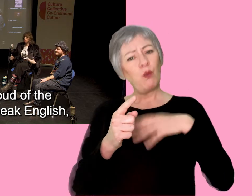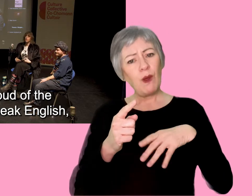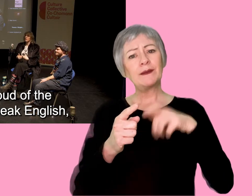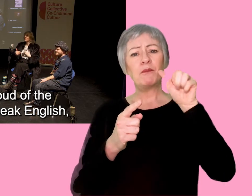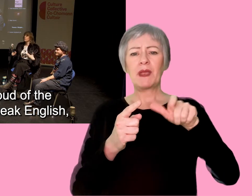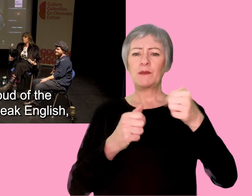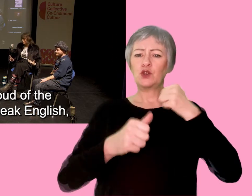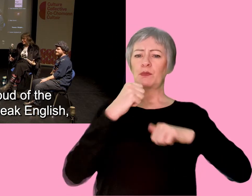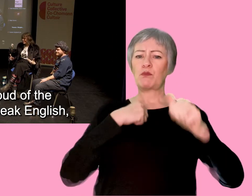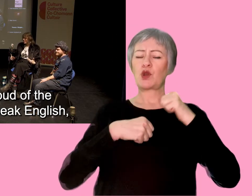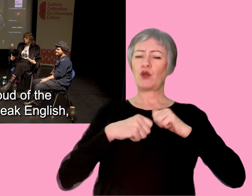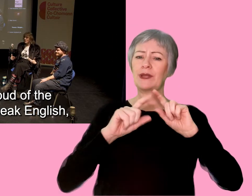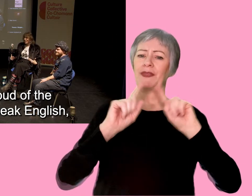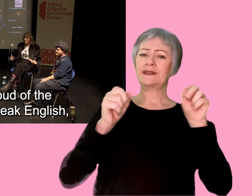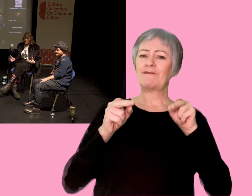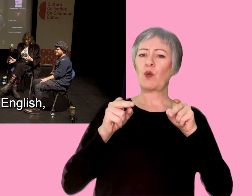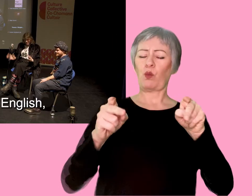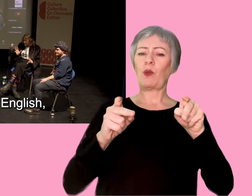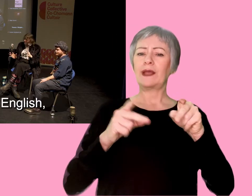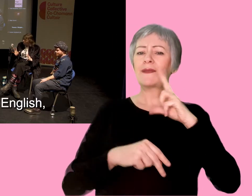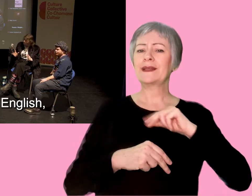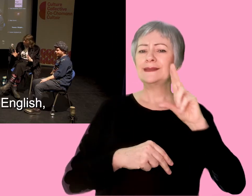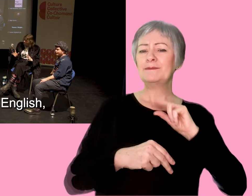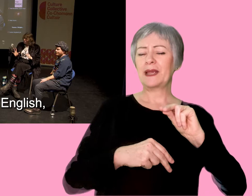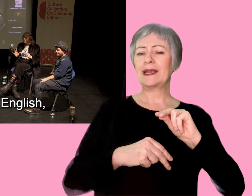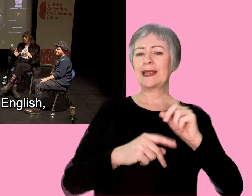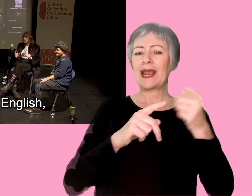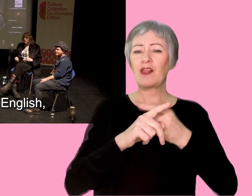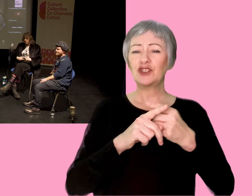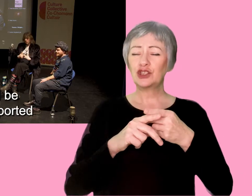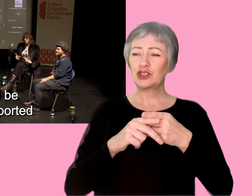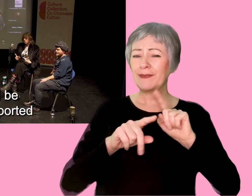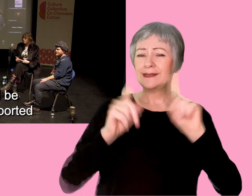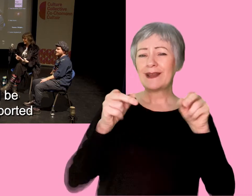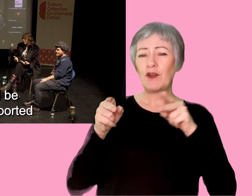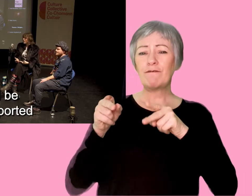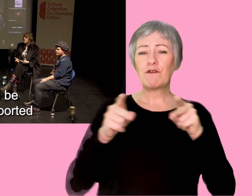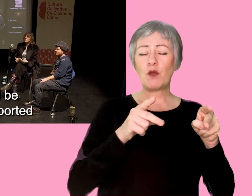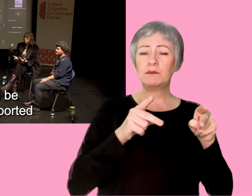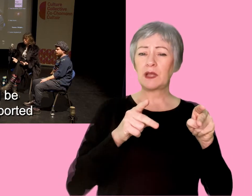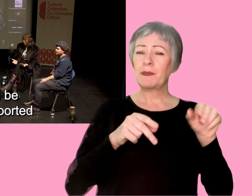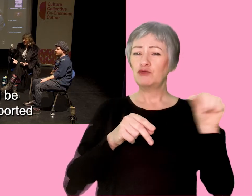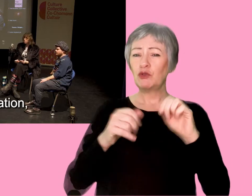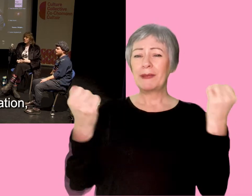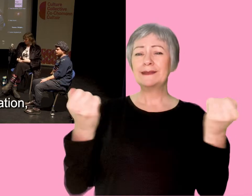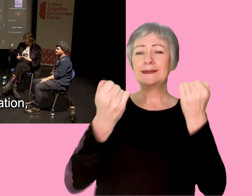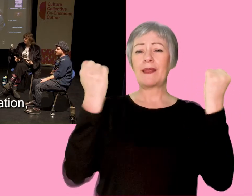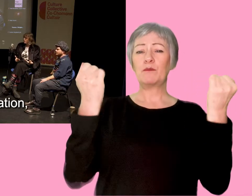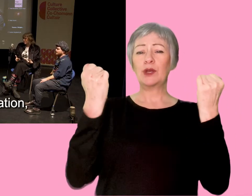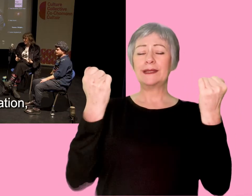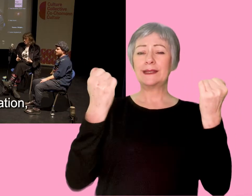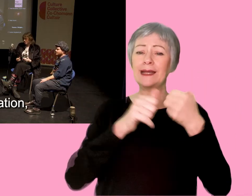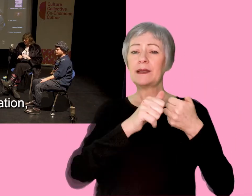to be proud of the different ways that they speak English, the dissident forms of English, and those should be celebrated and supported by a